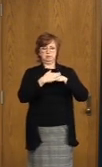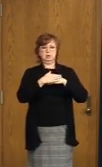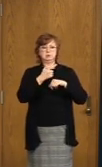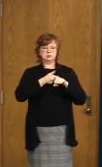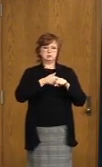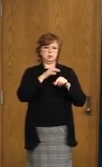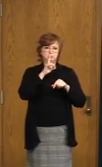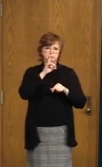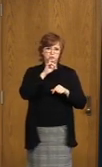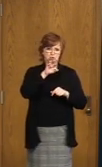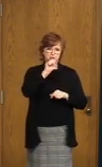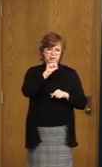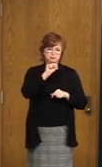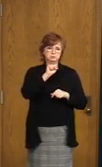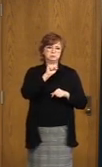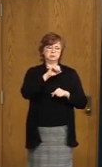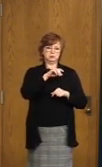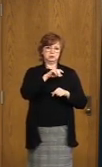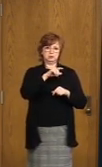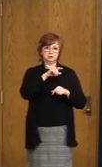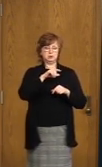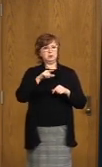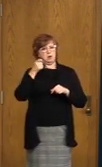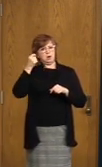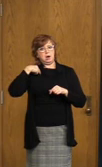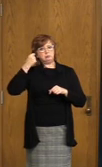us by Dr. Shahab. There is a place to